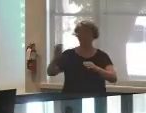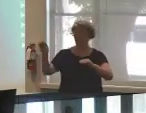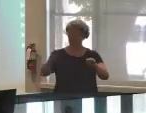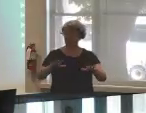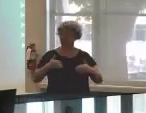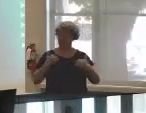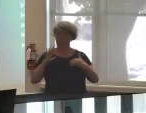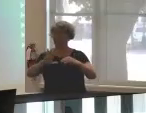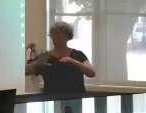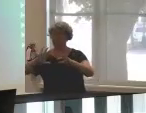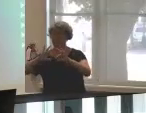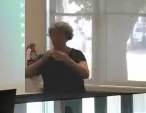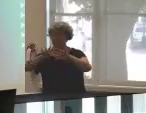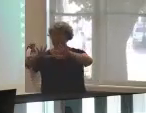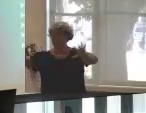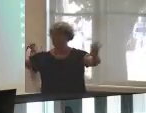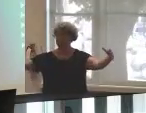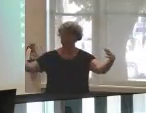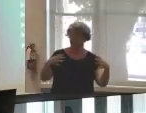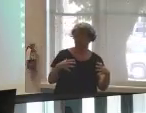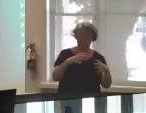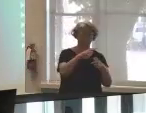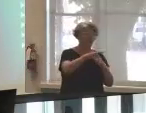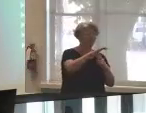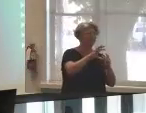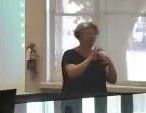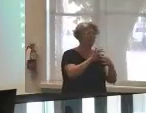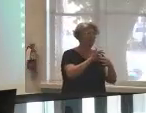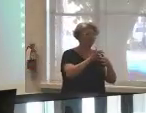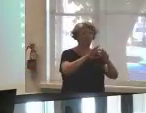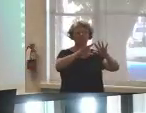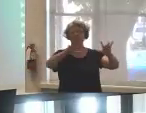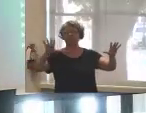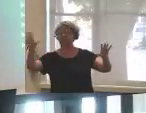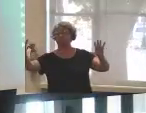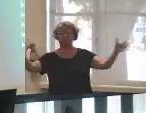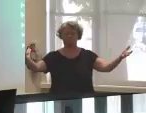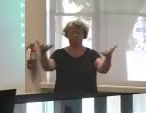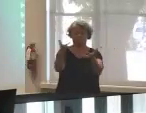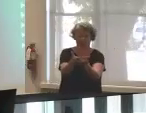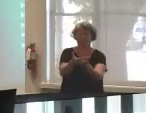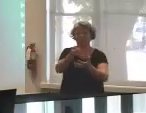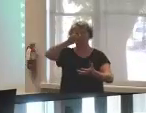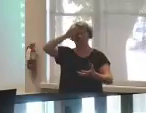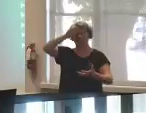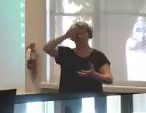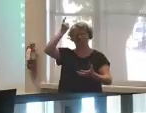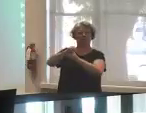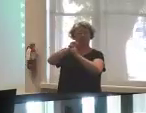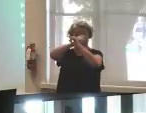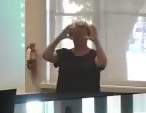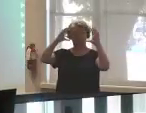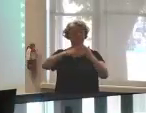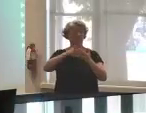families. We create cultural and cross-cultural relationships, making the program and relationship more meaningful and impactful. Our